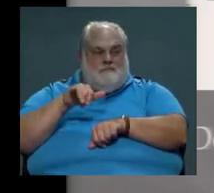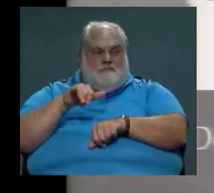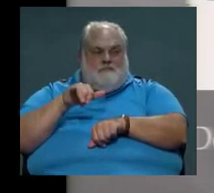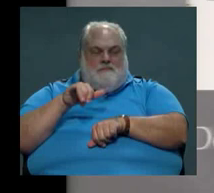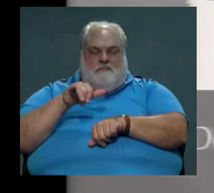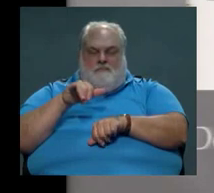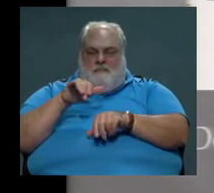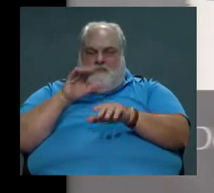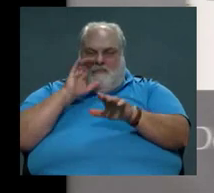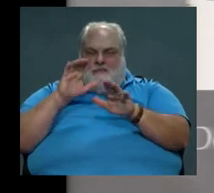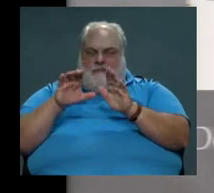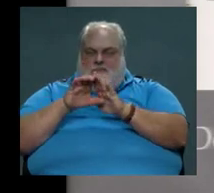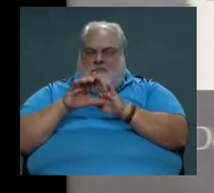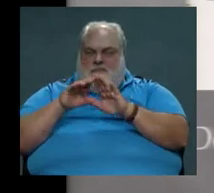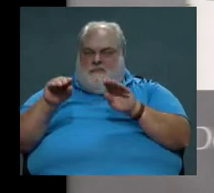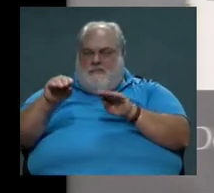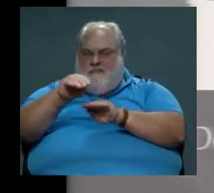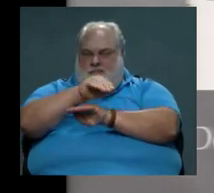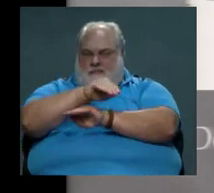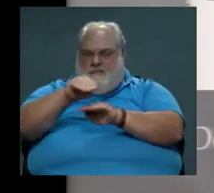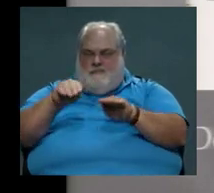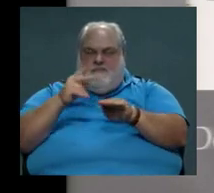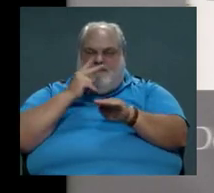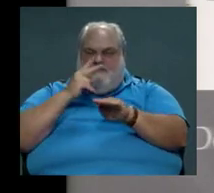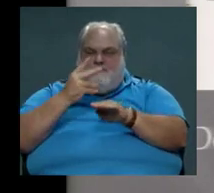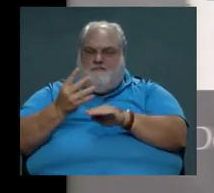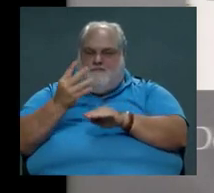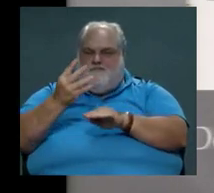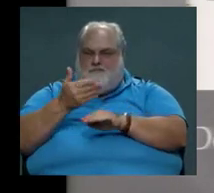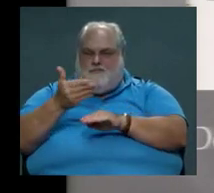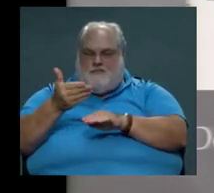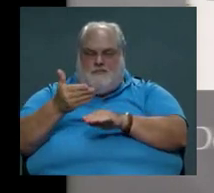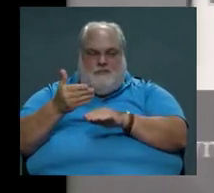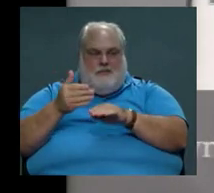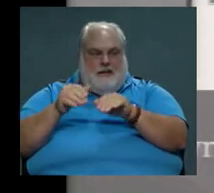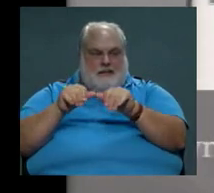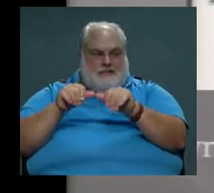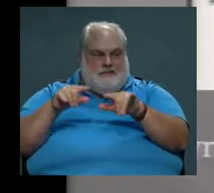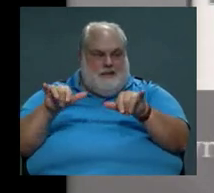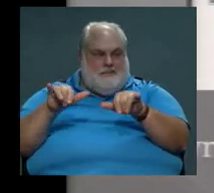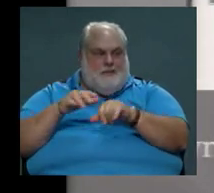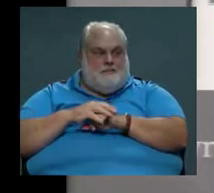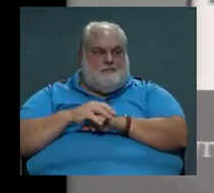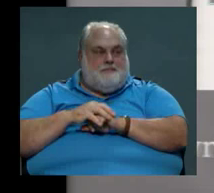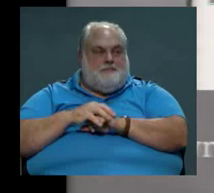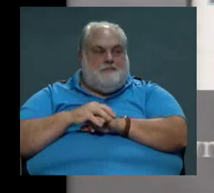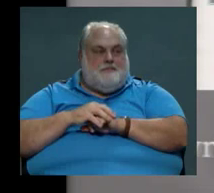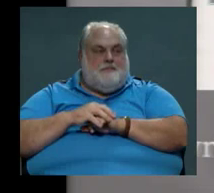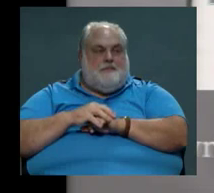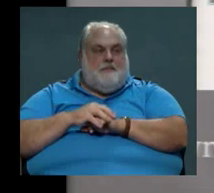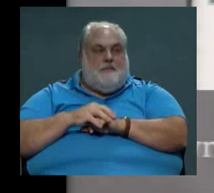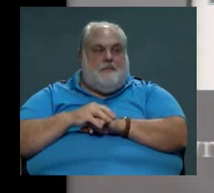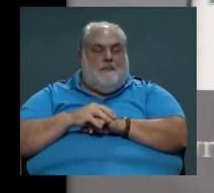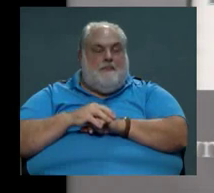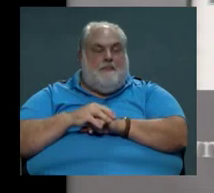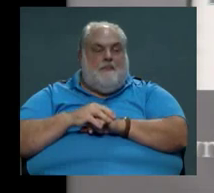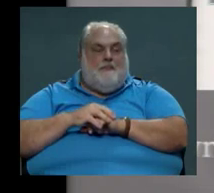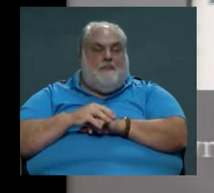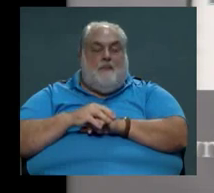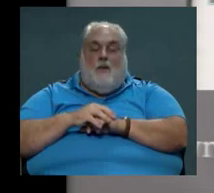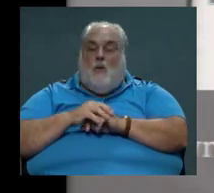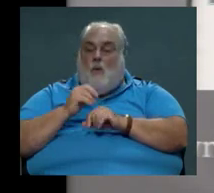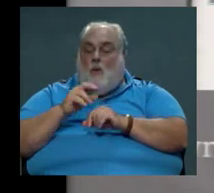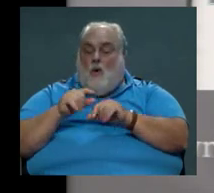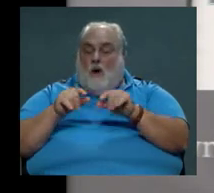around so that you can see more things. Or next, you can just... you can get rid of